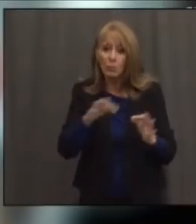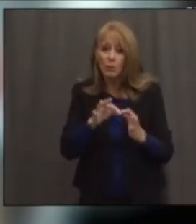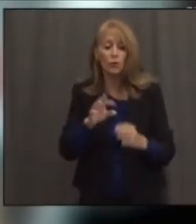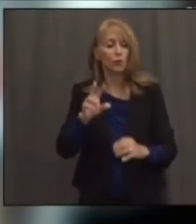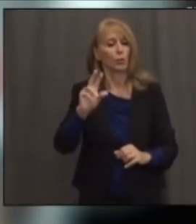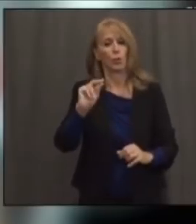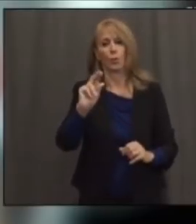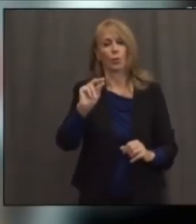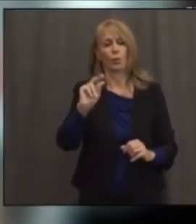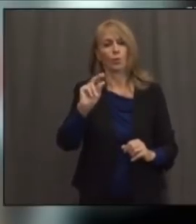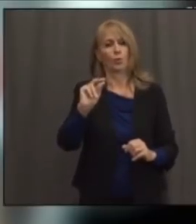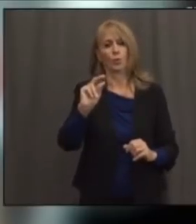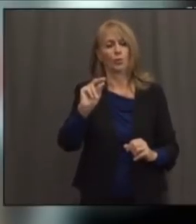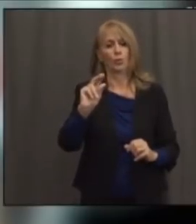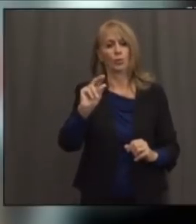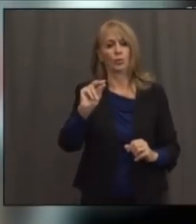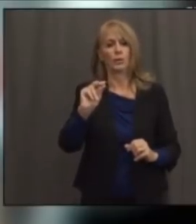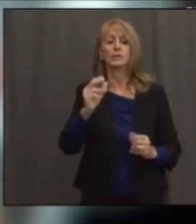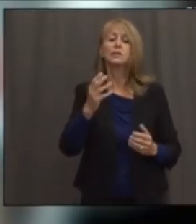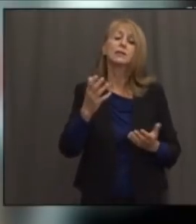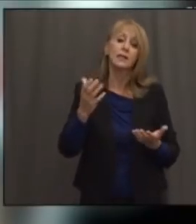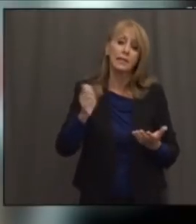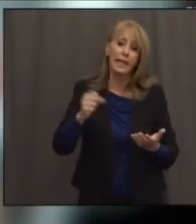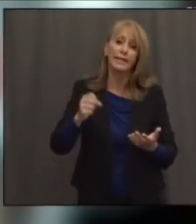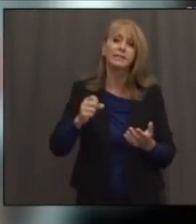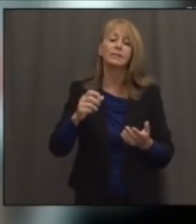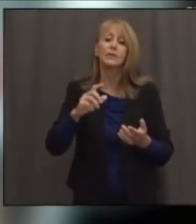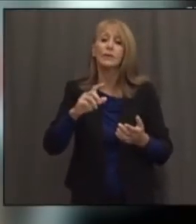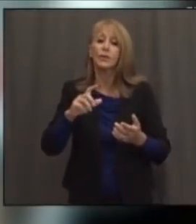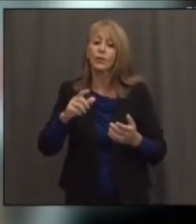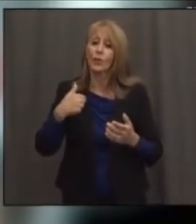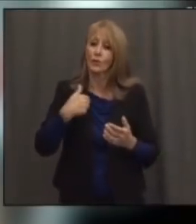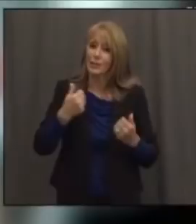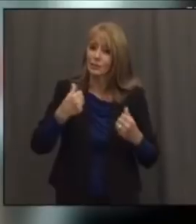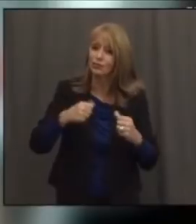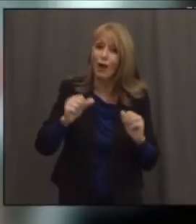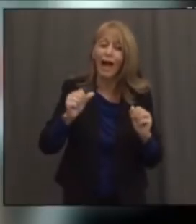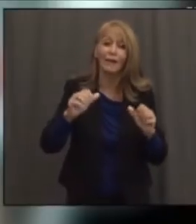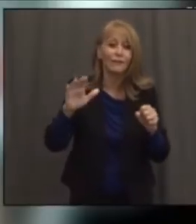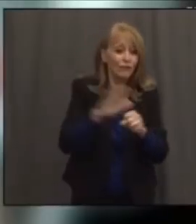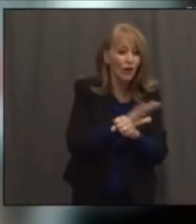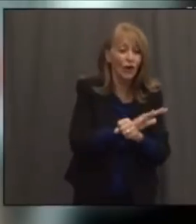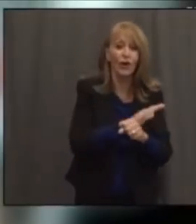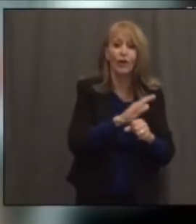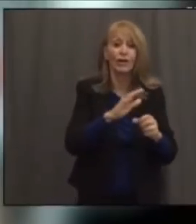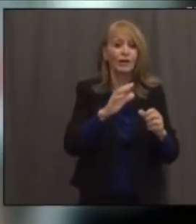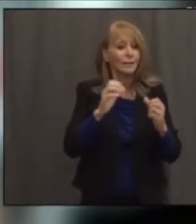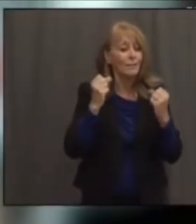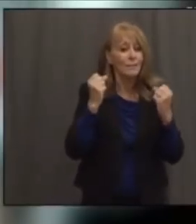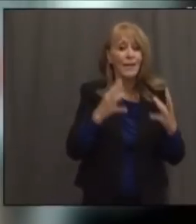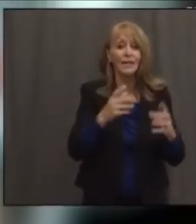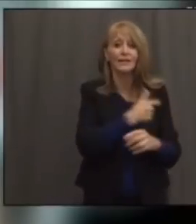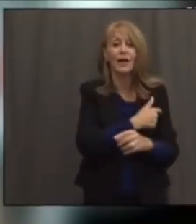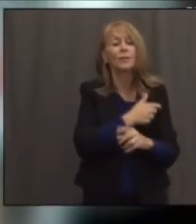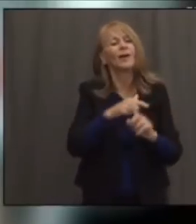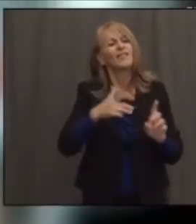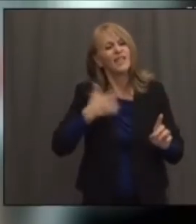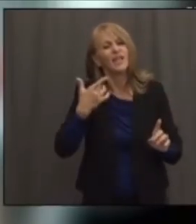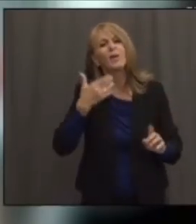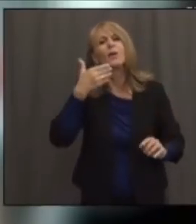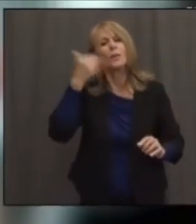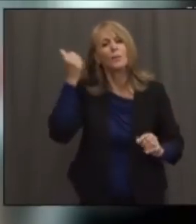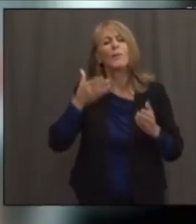while there's certain downsides to that kind of an approach, overall, I think it was the optimal approach,